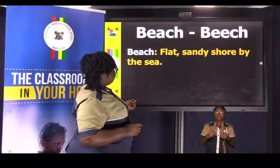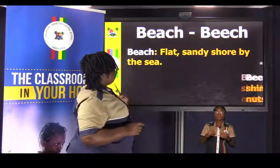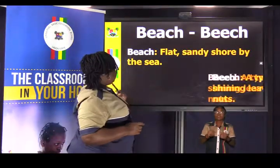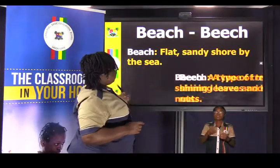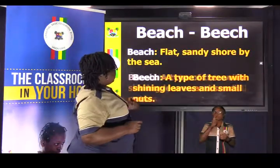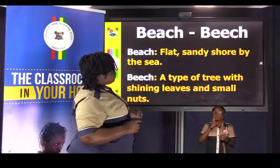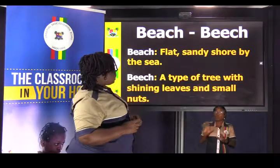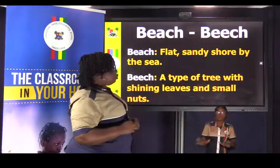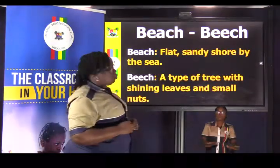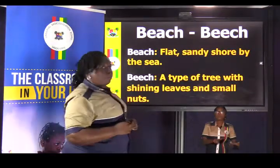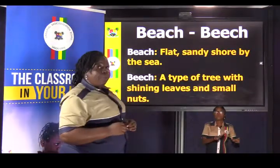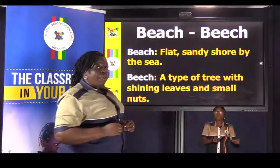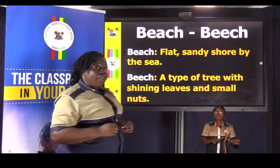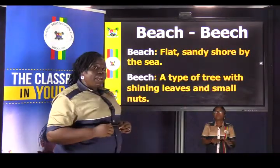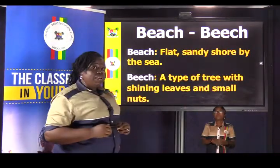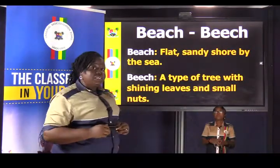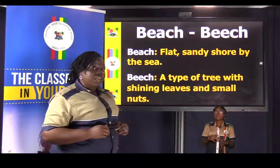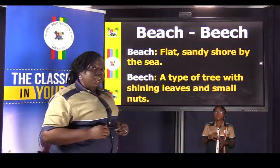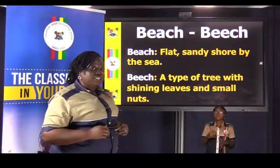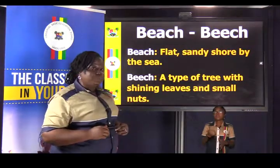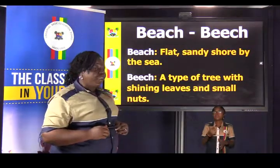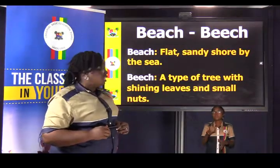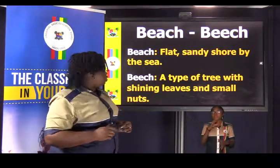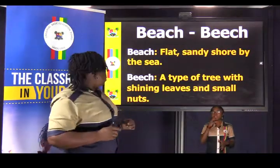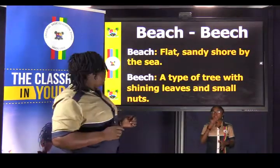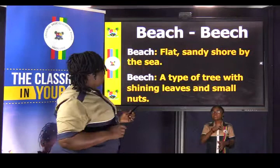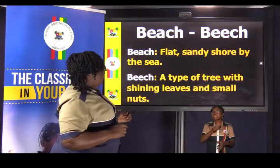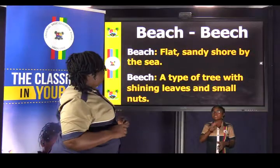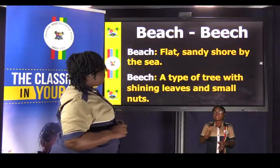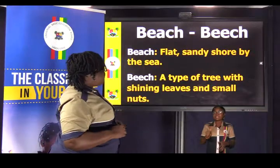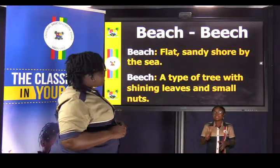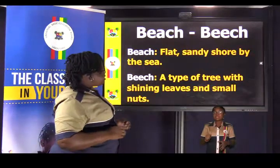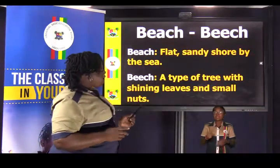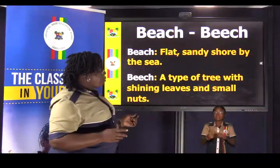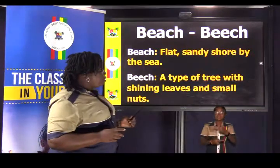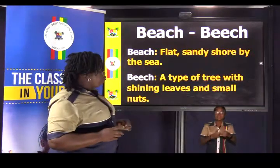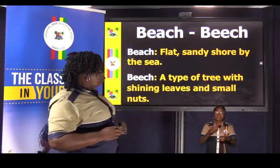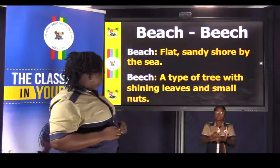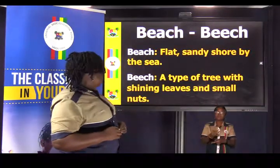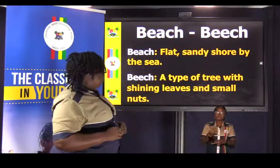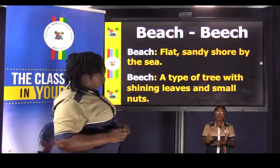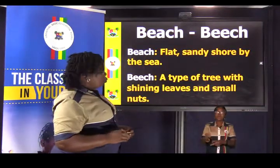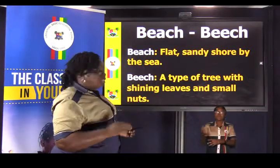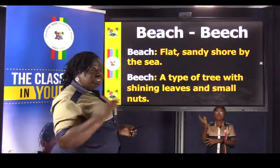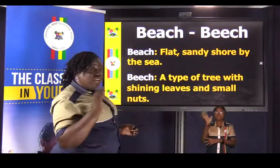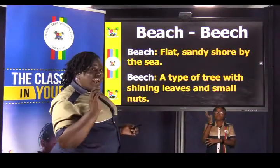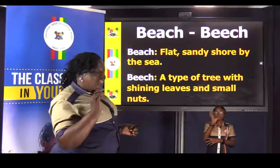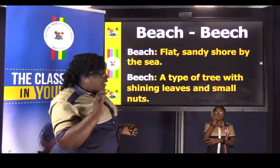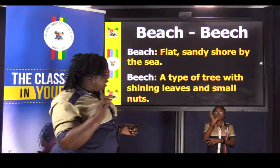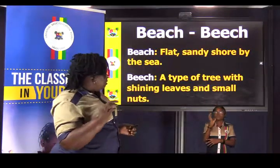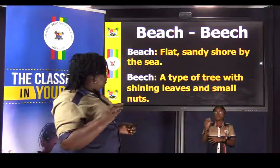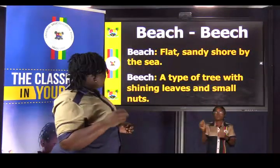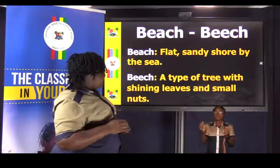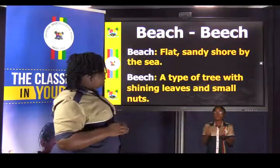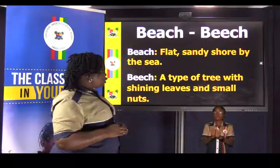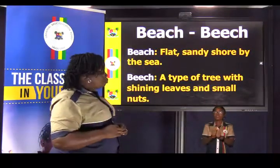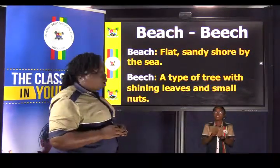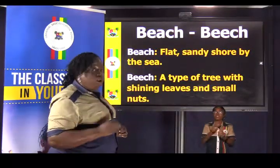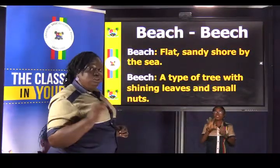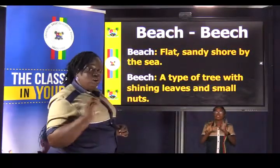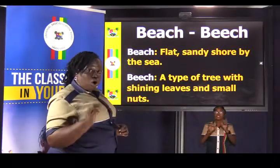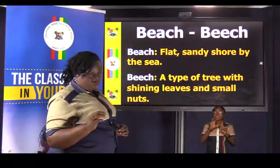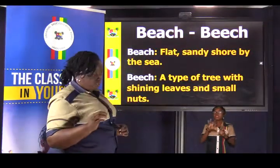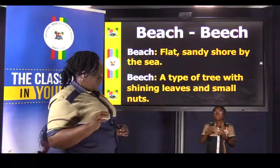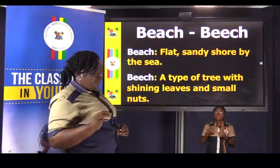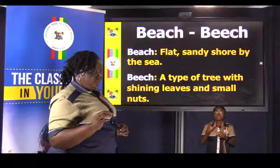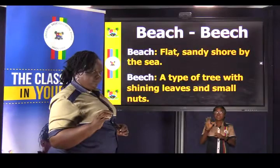sea. The second one, B-E-E-C-H, beech, is a type of tree with shiny leaves and